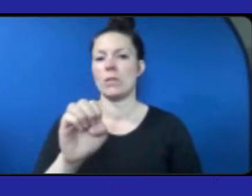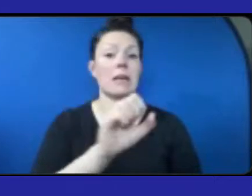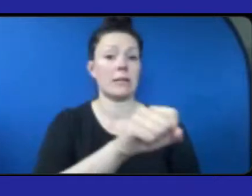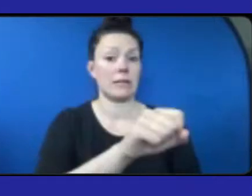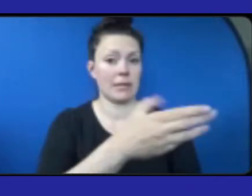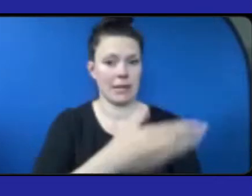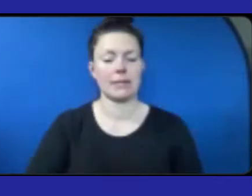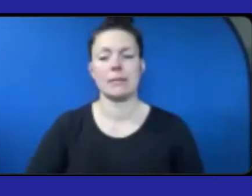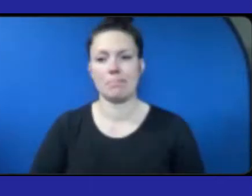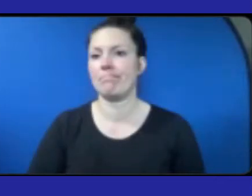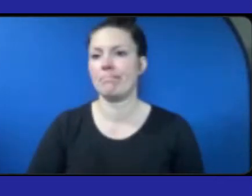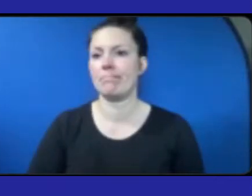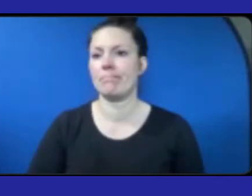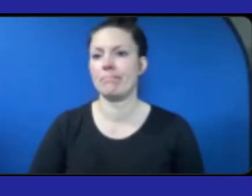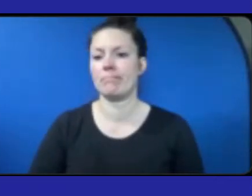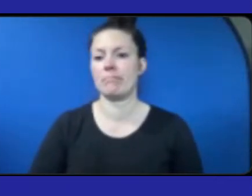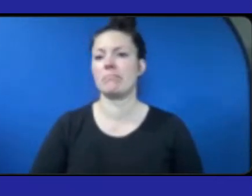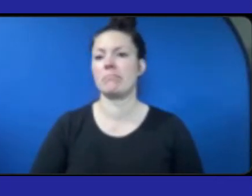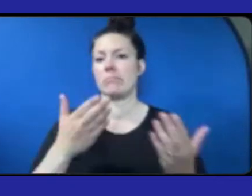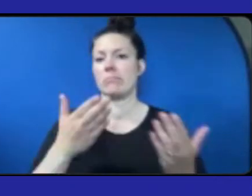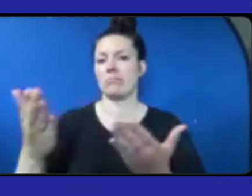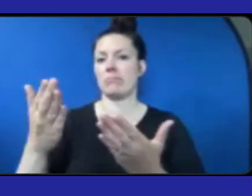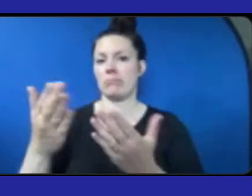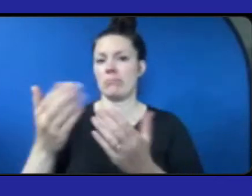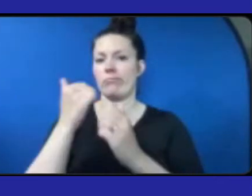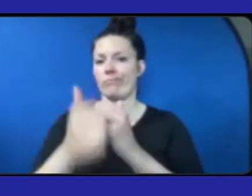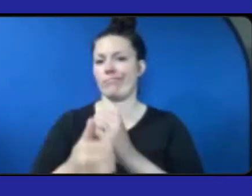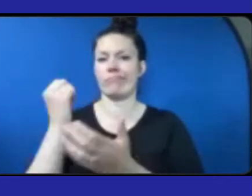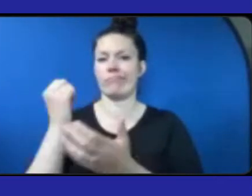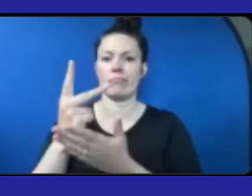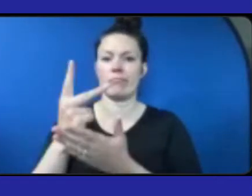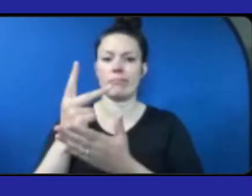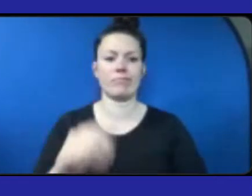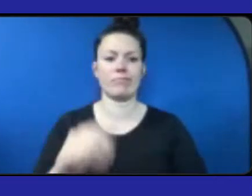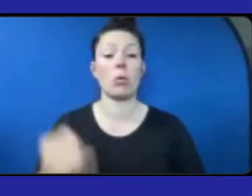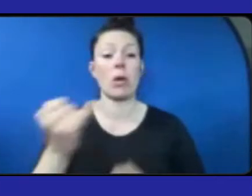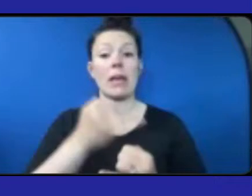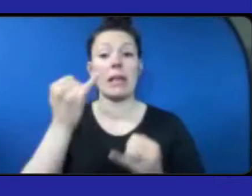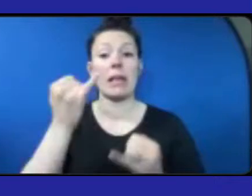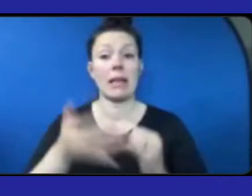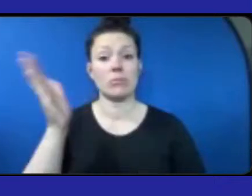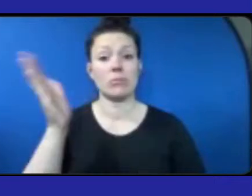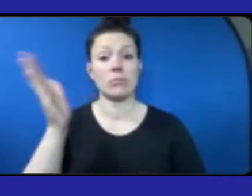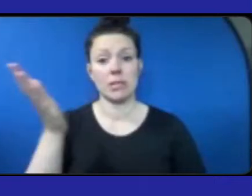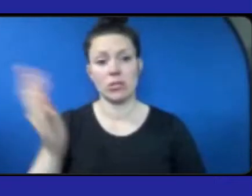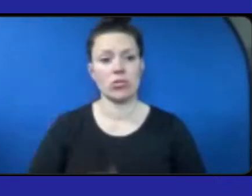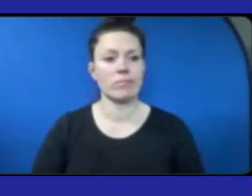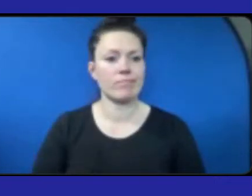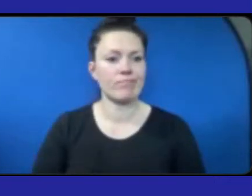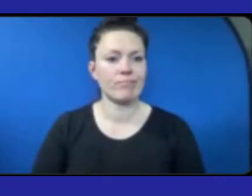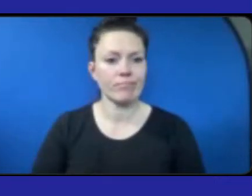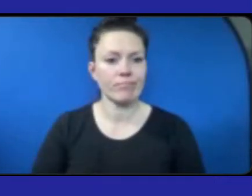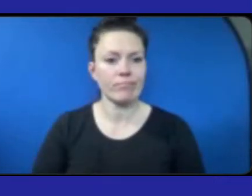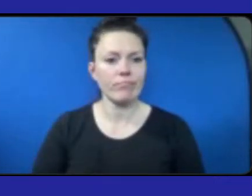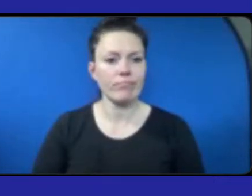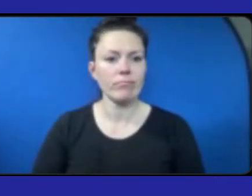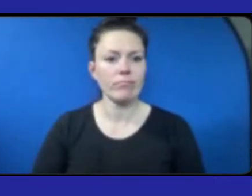Yes. Motion carries. If we could have the last presentation. Excuse